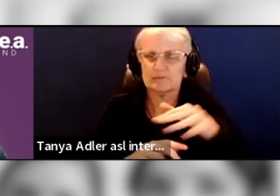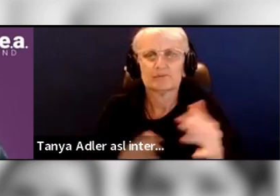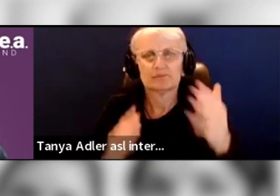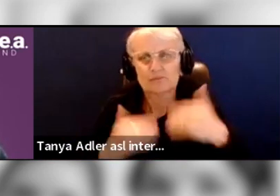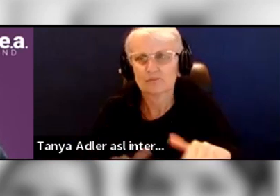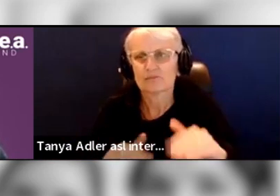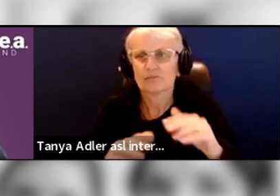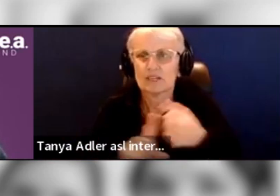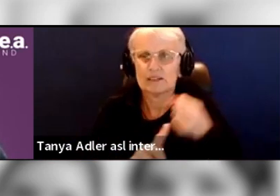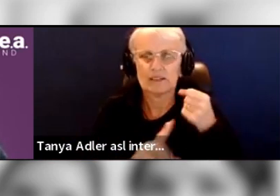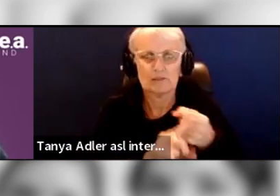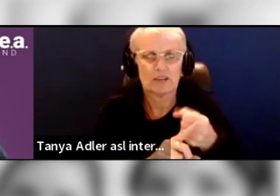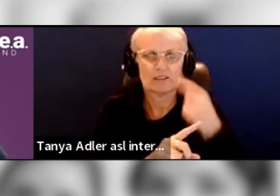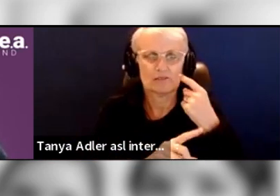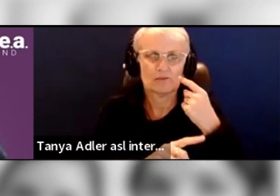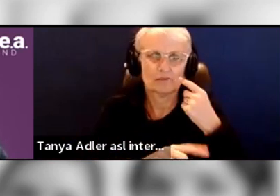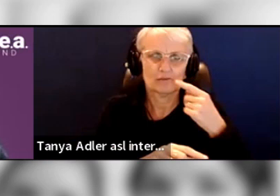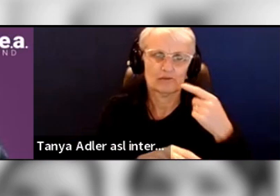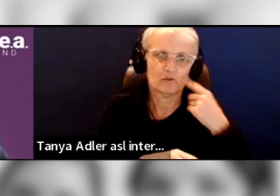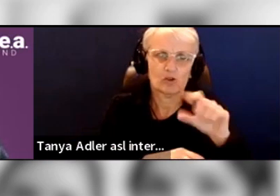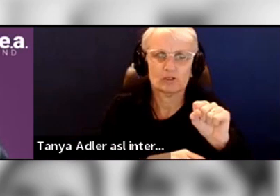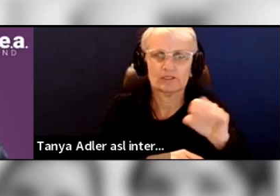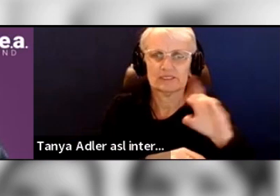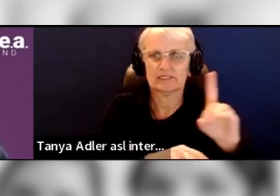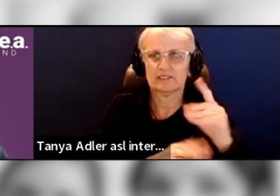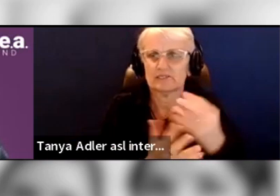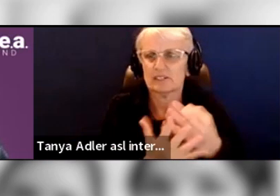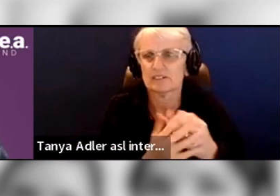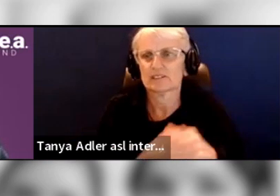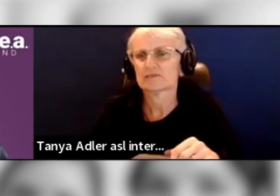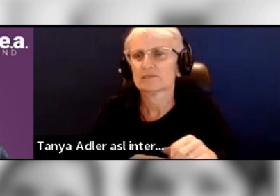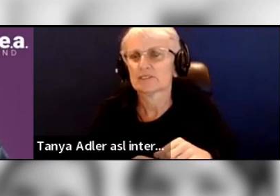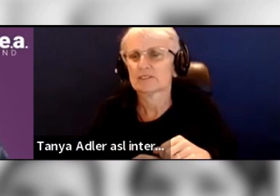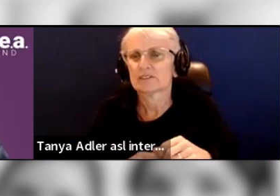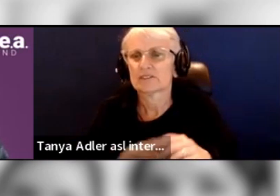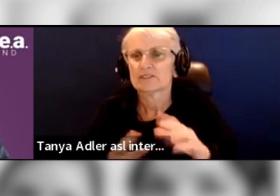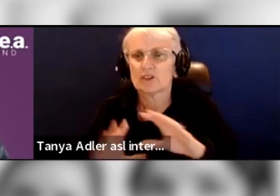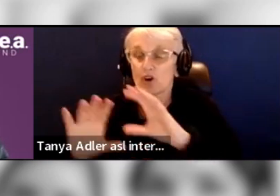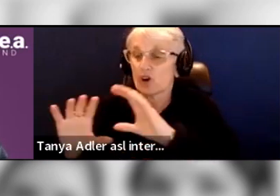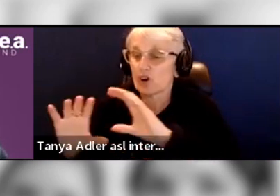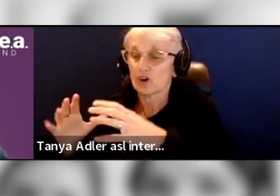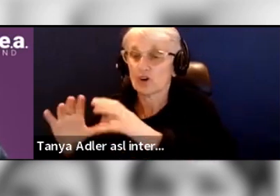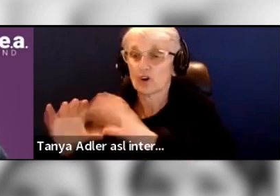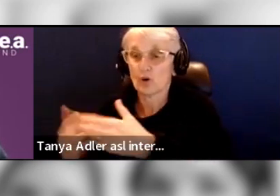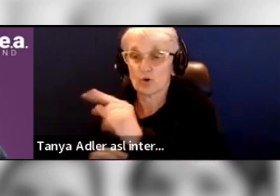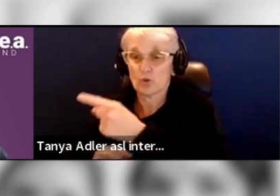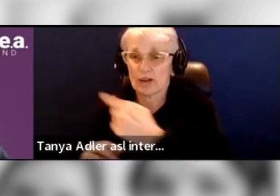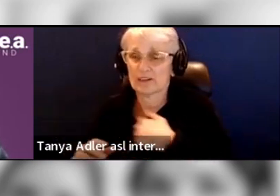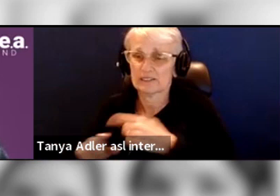and there's impact for seed funding. So successful applications from cohort 1 kind of hit different boxes there.